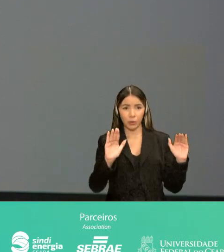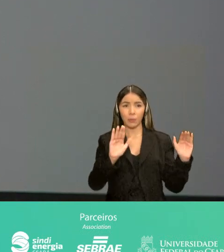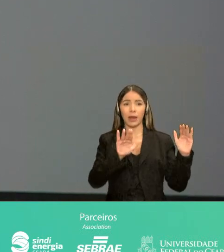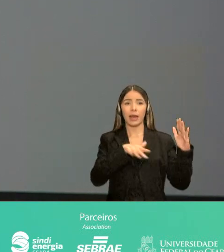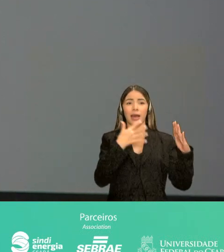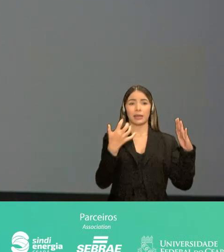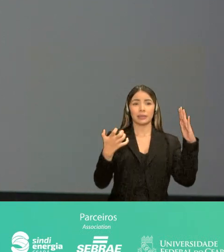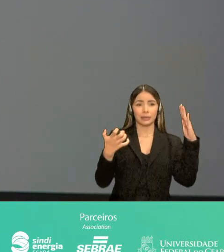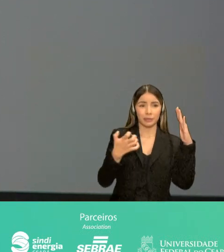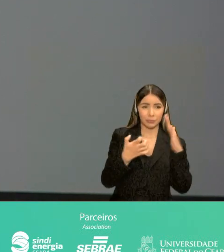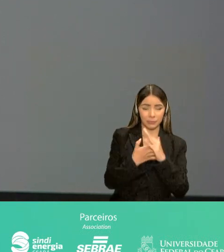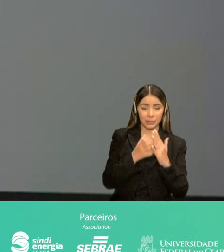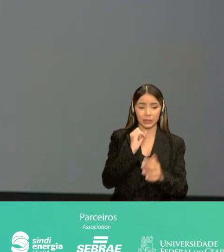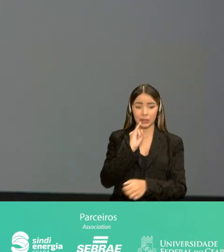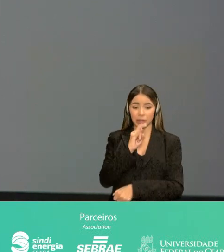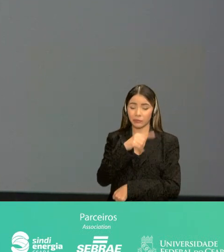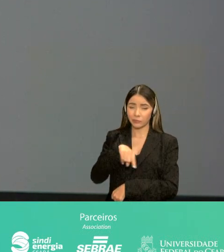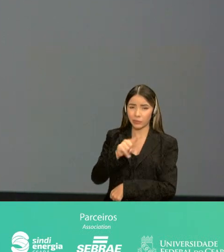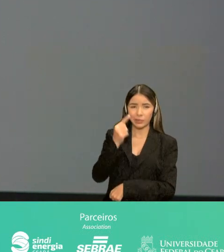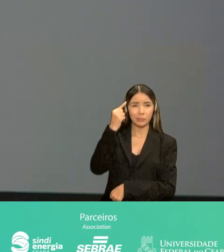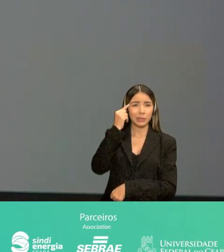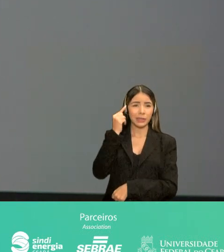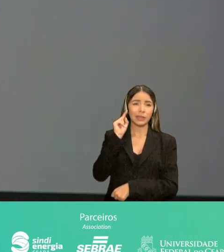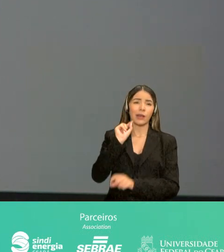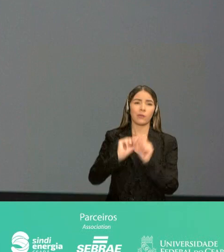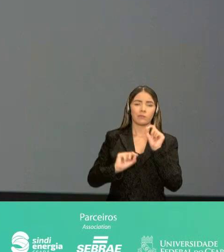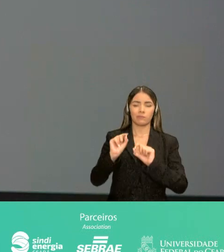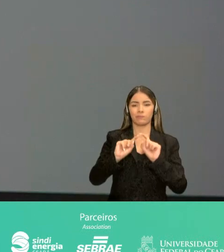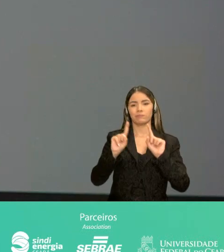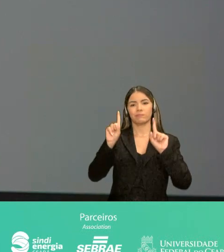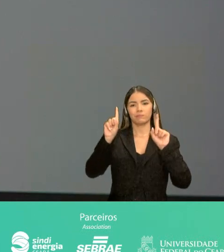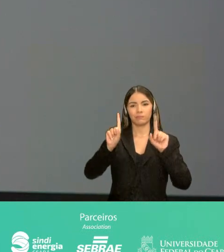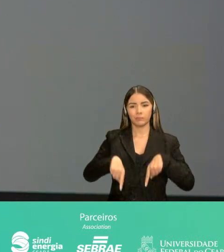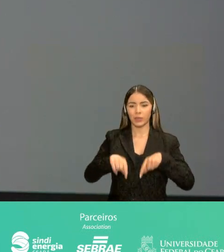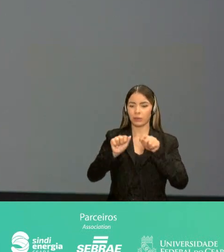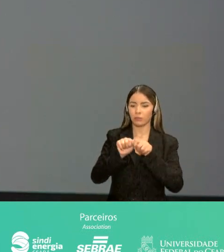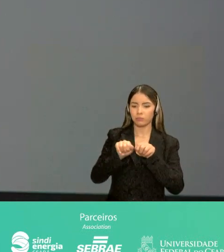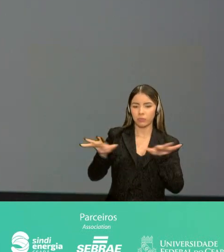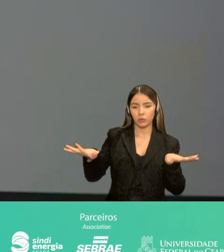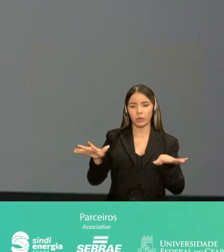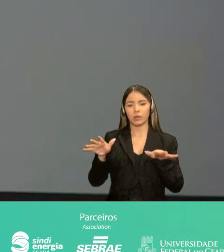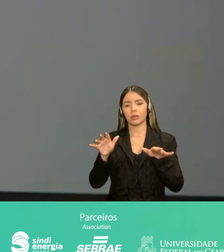quando comprehensive pensarem supply chain. So I invite you em planos de to think expansão e about abrir